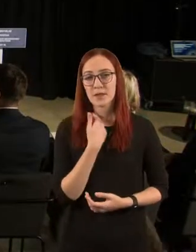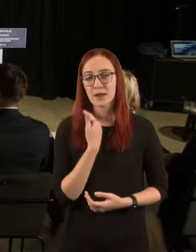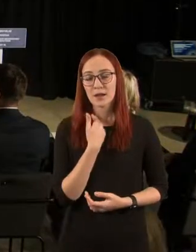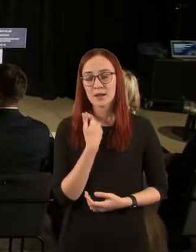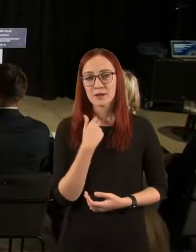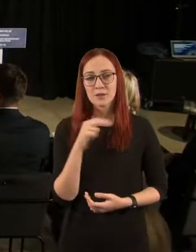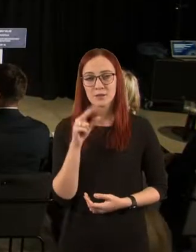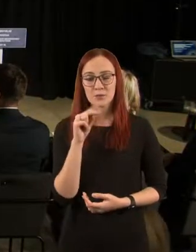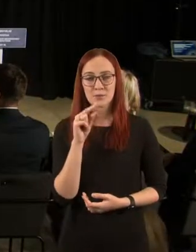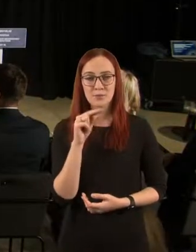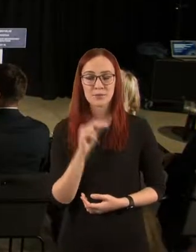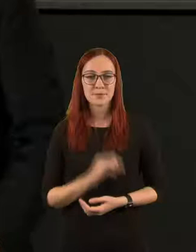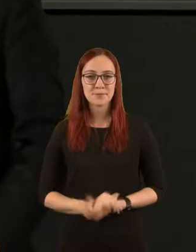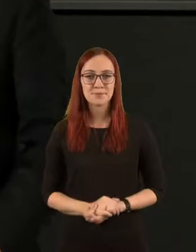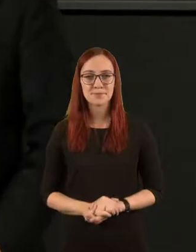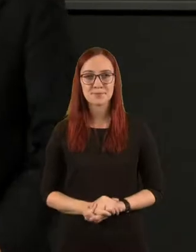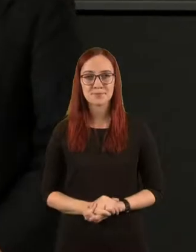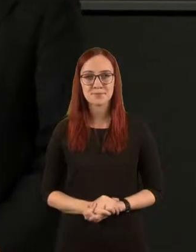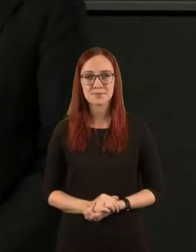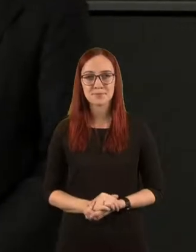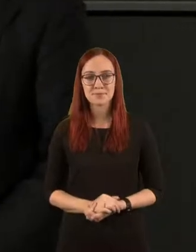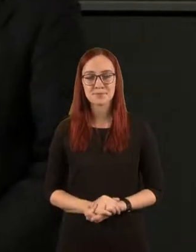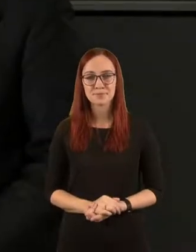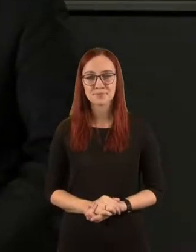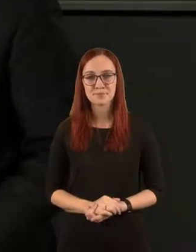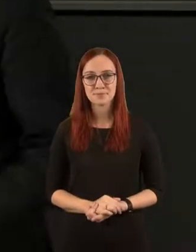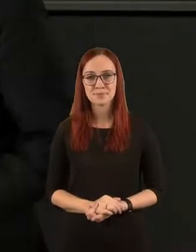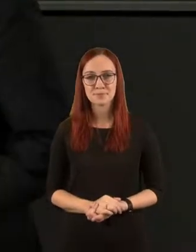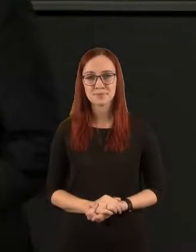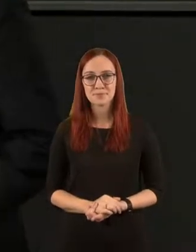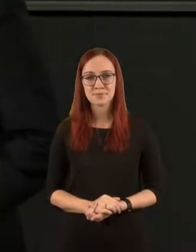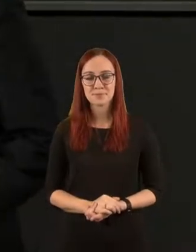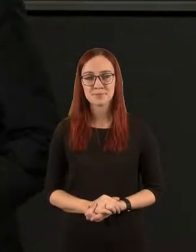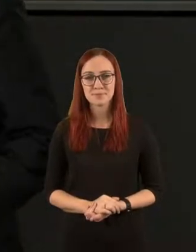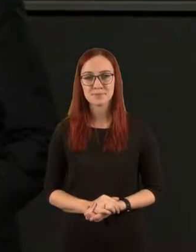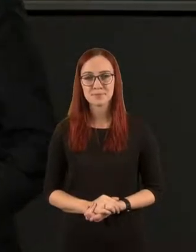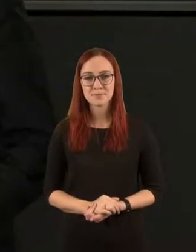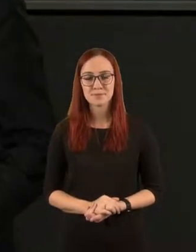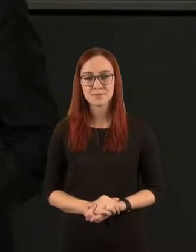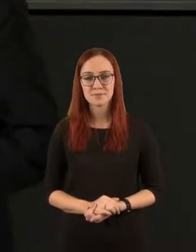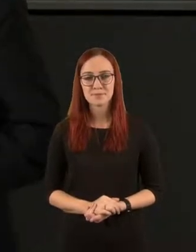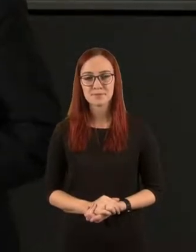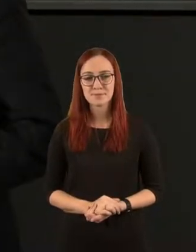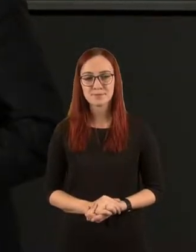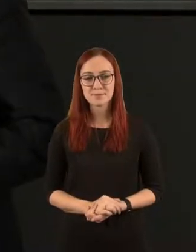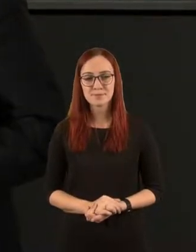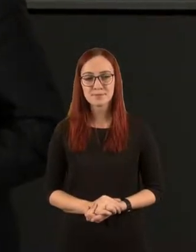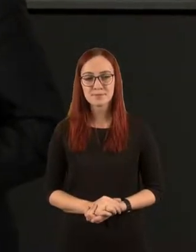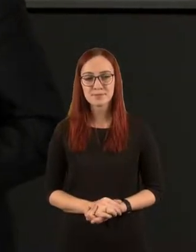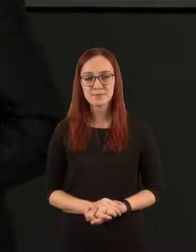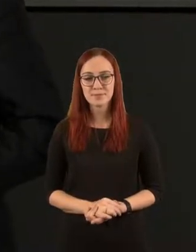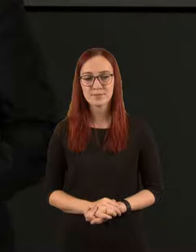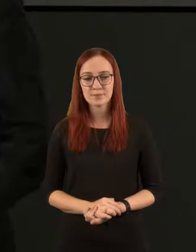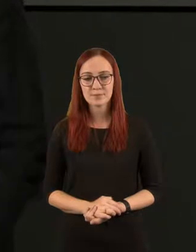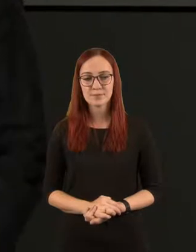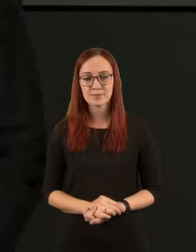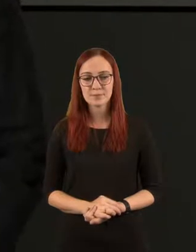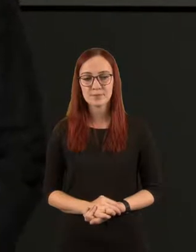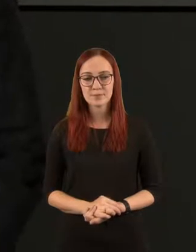here today to present the first ever OECD Environmental Performance Review of